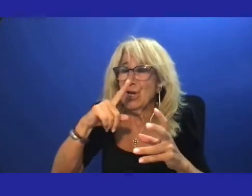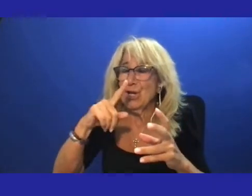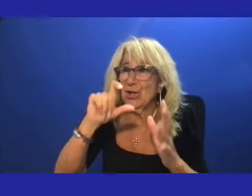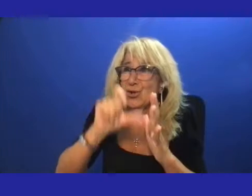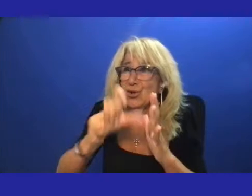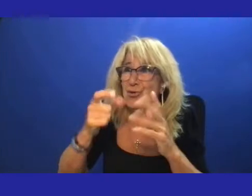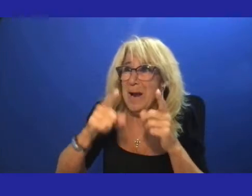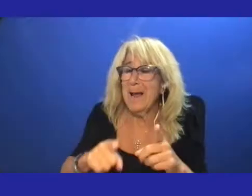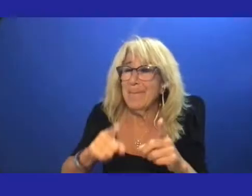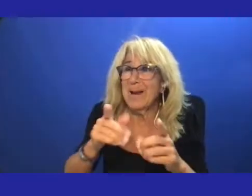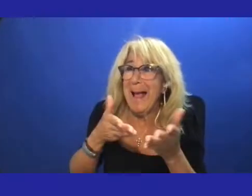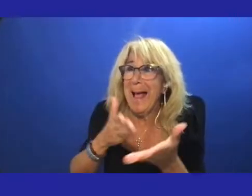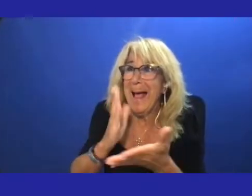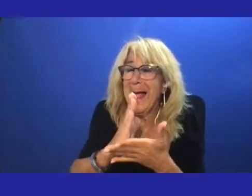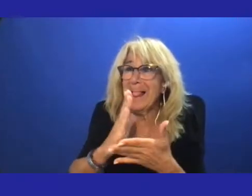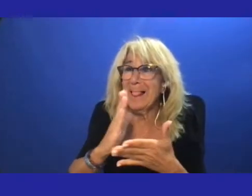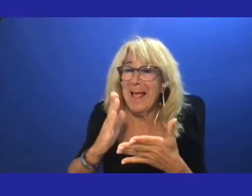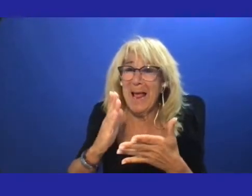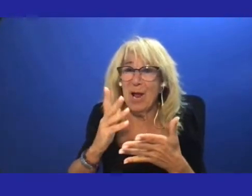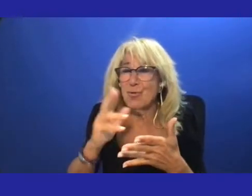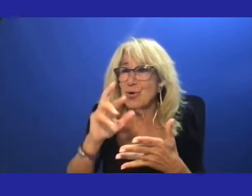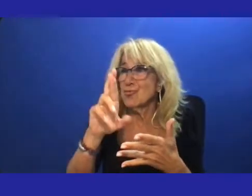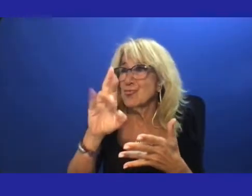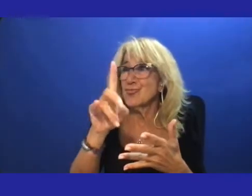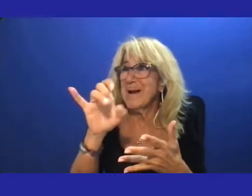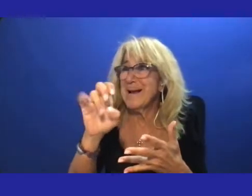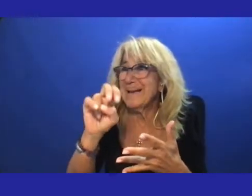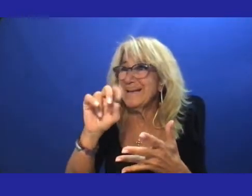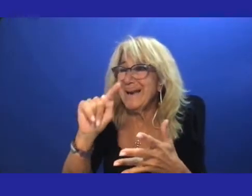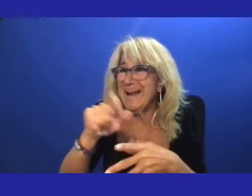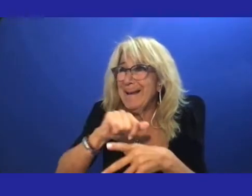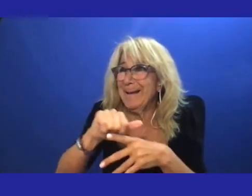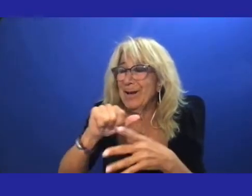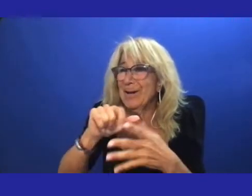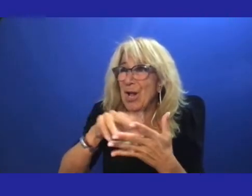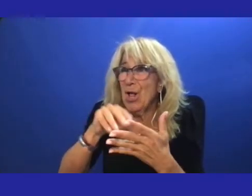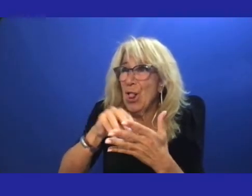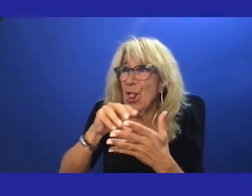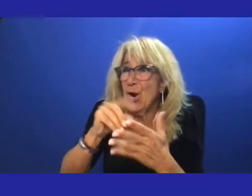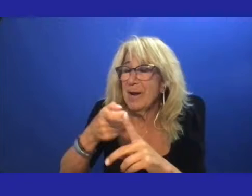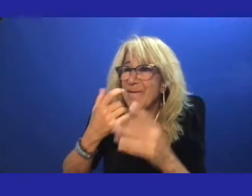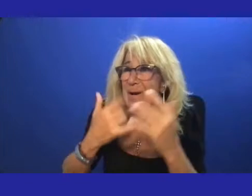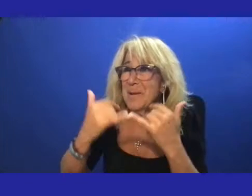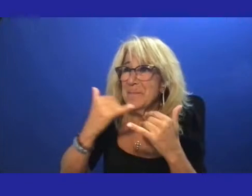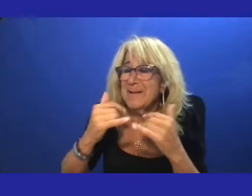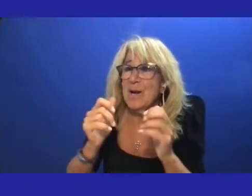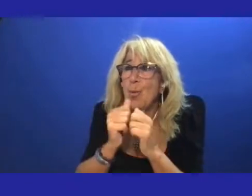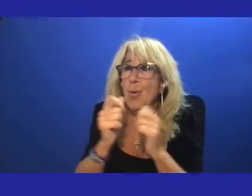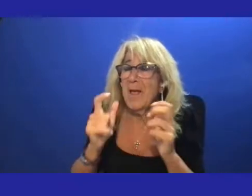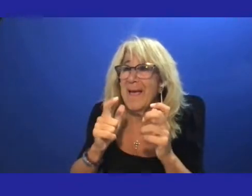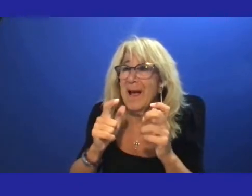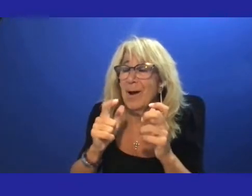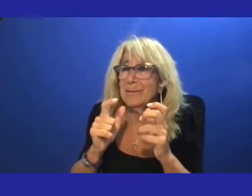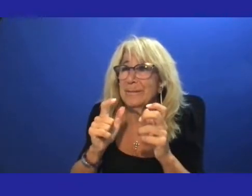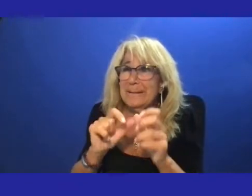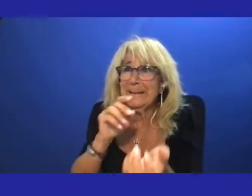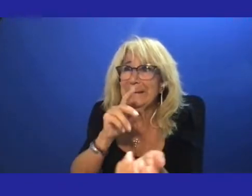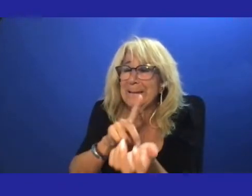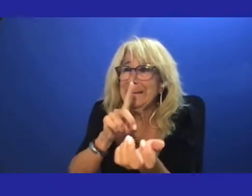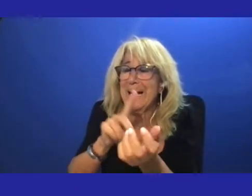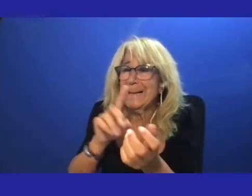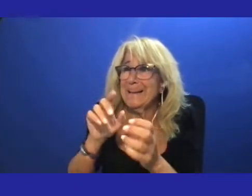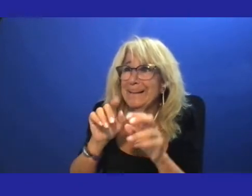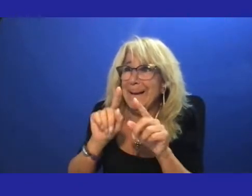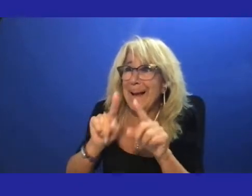make mistakes without the attending reaching in over them so that they can learn from their mistakes. We also are running programs that are allowing people to